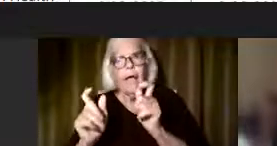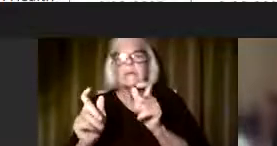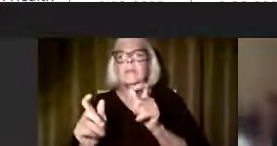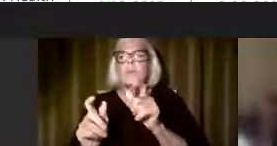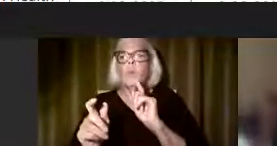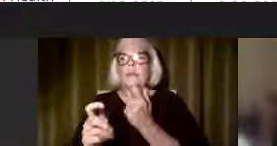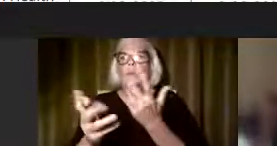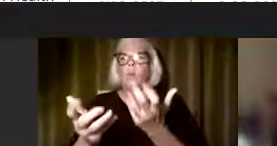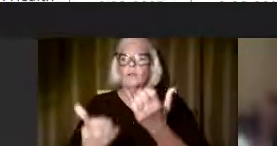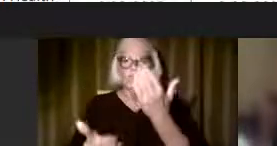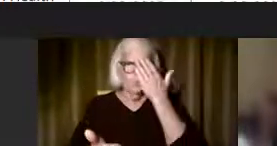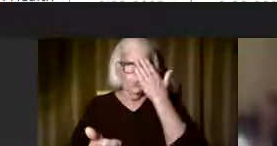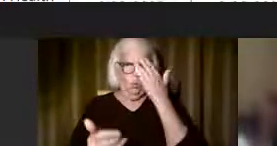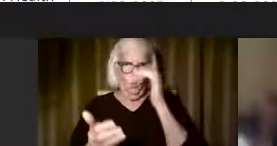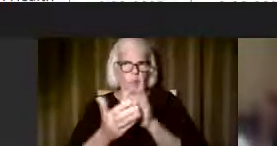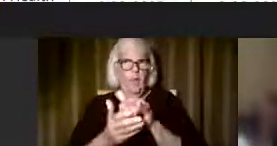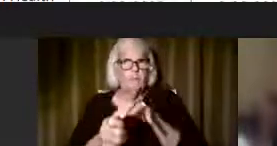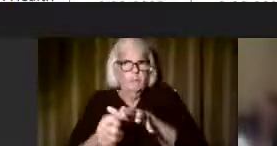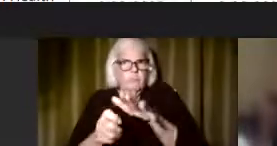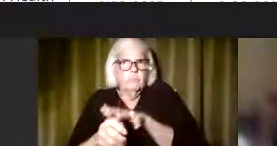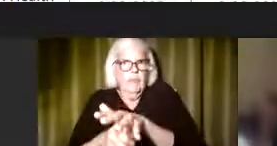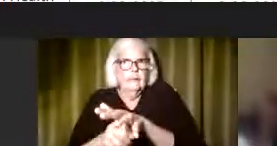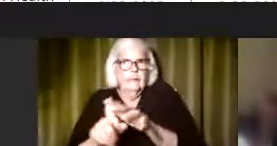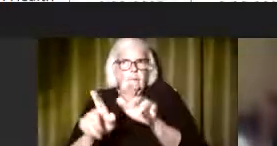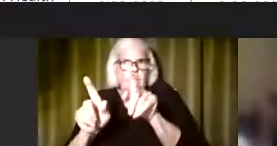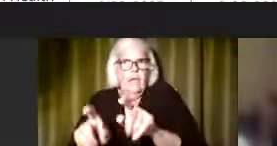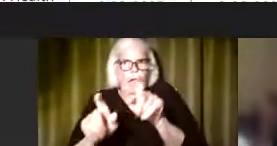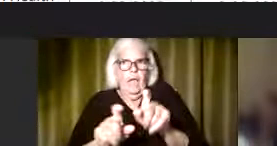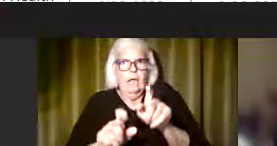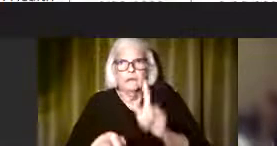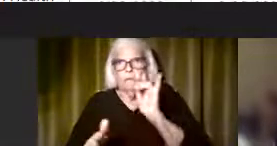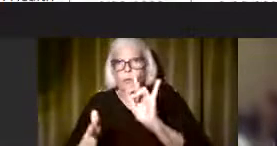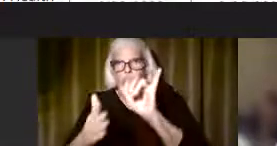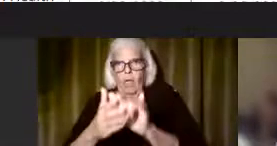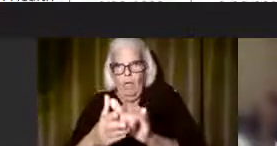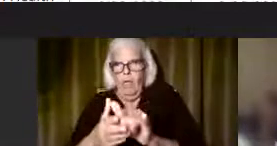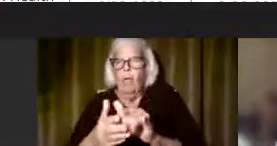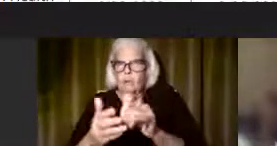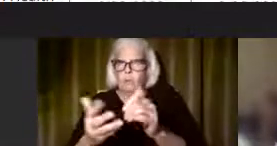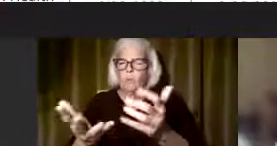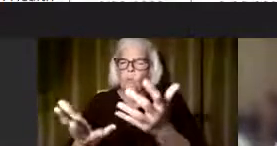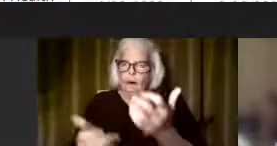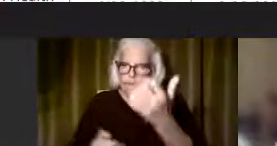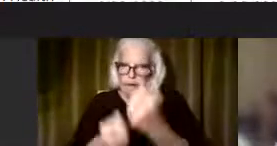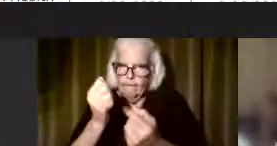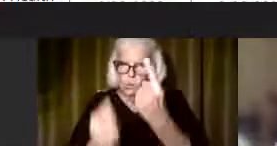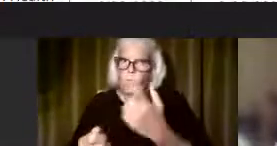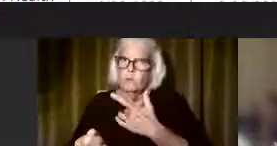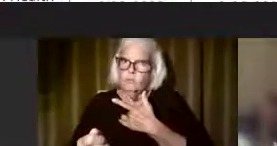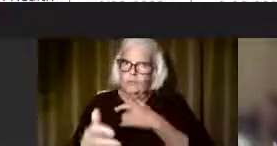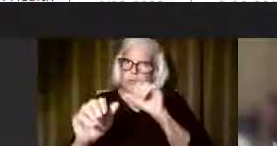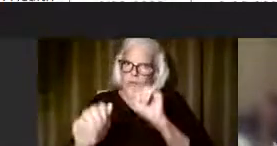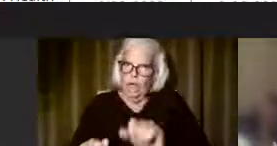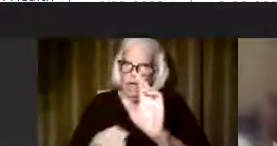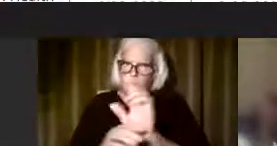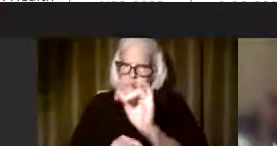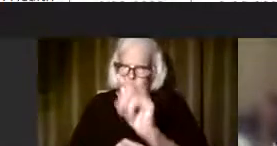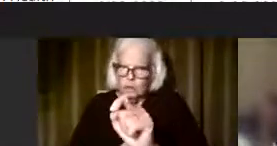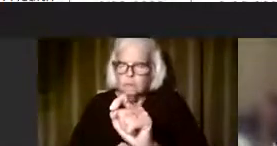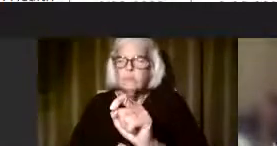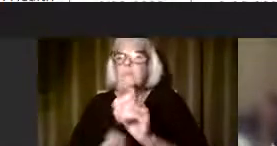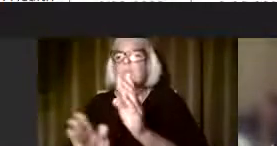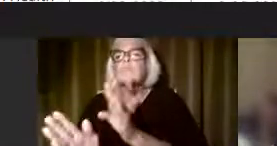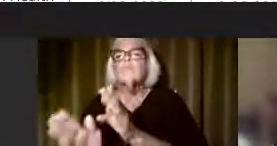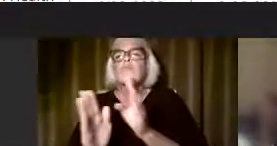so that's what we're looking at right now to increase access. So EMS, if we need to, we're ready to move in